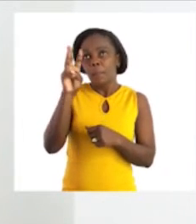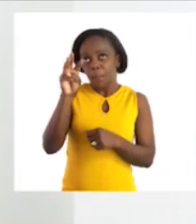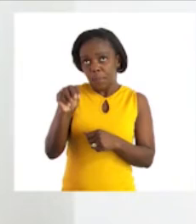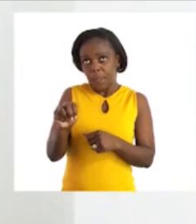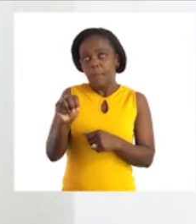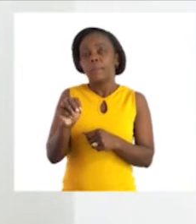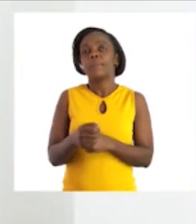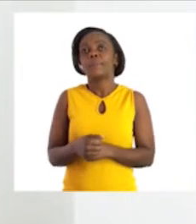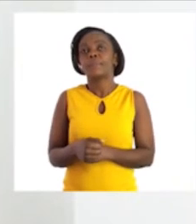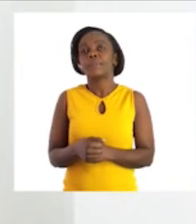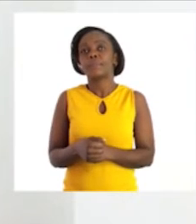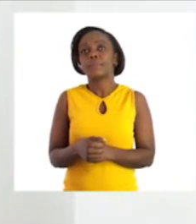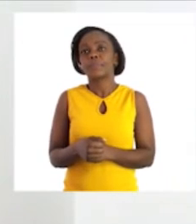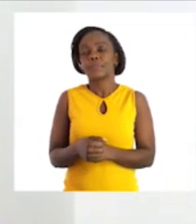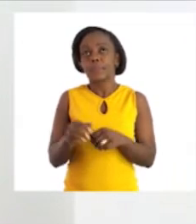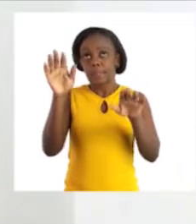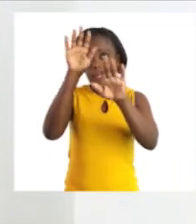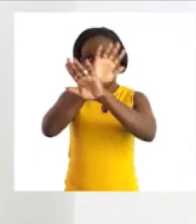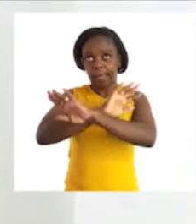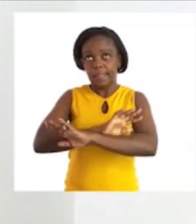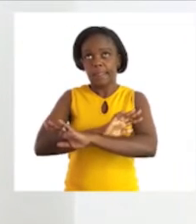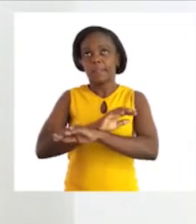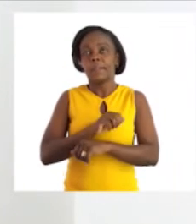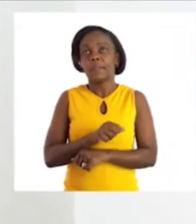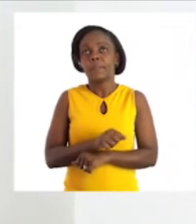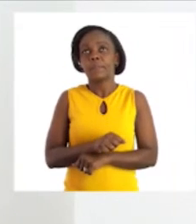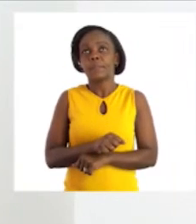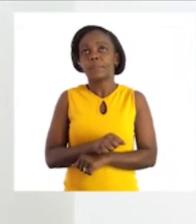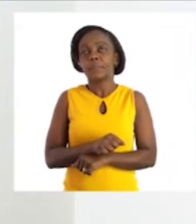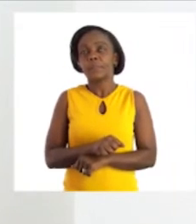night. Okay, so